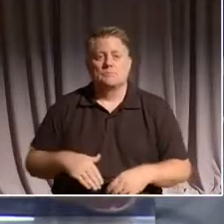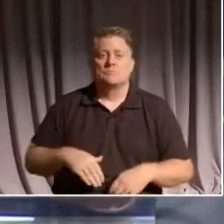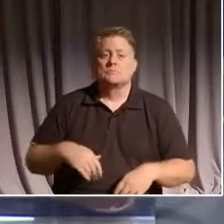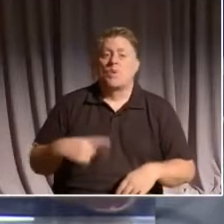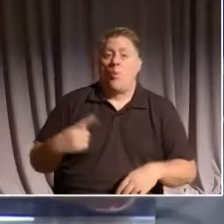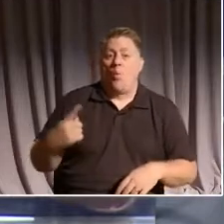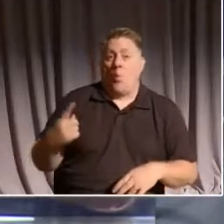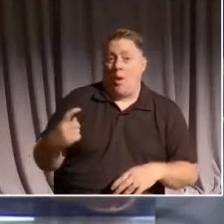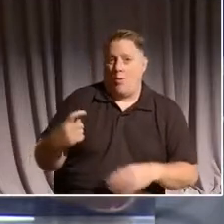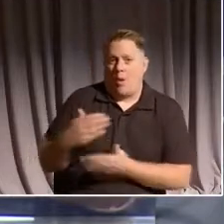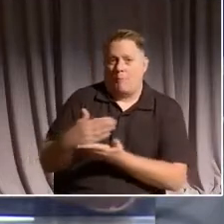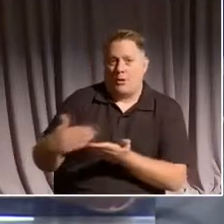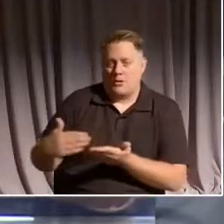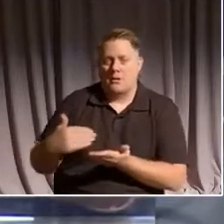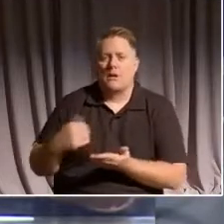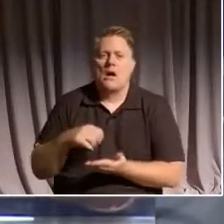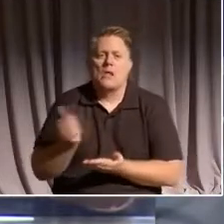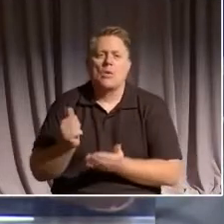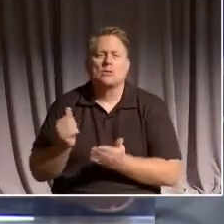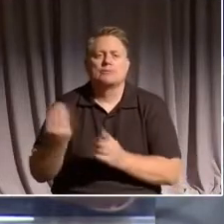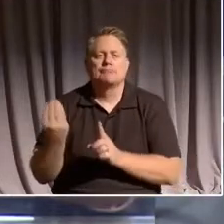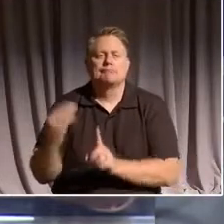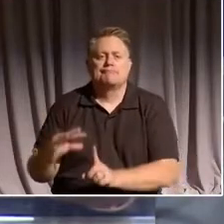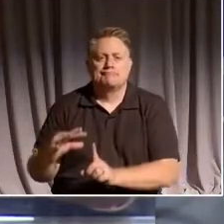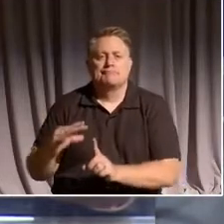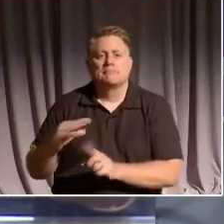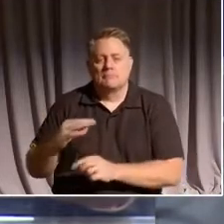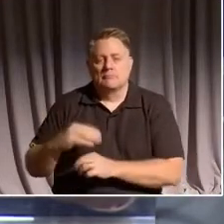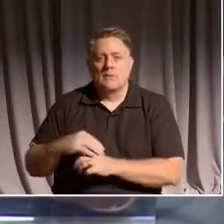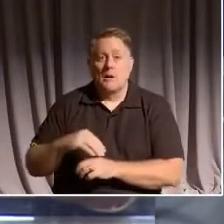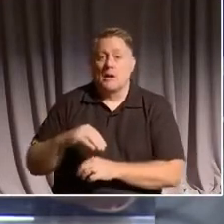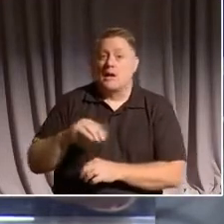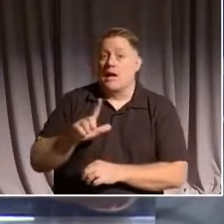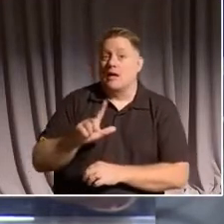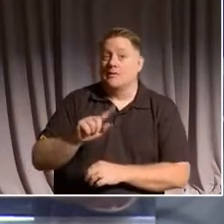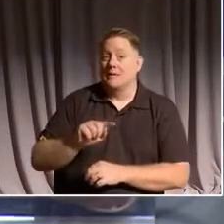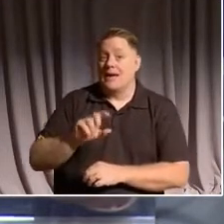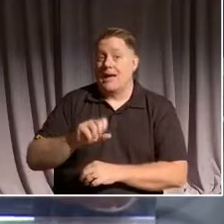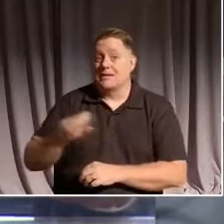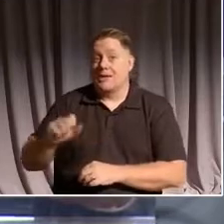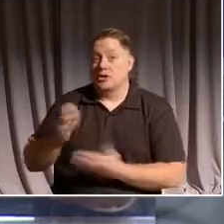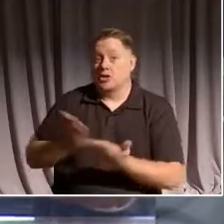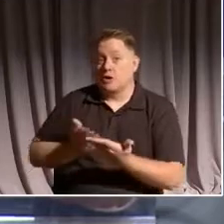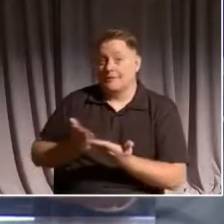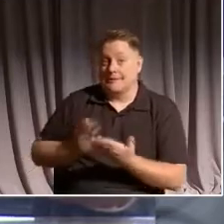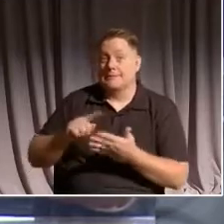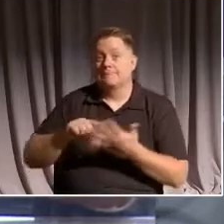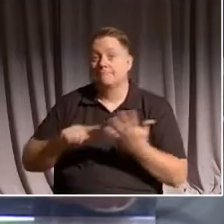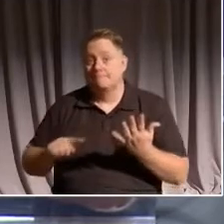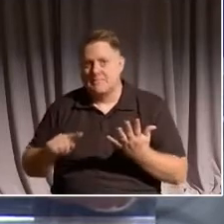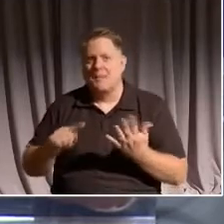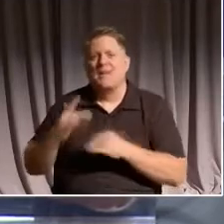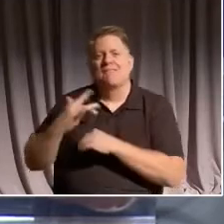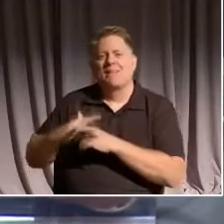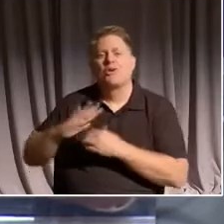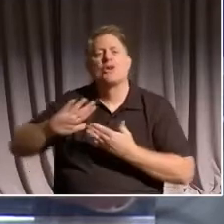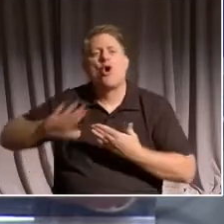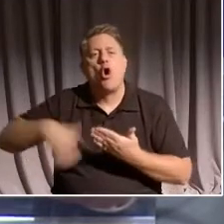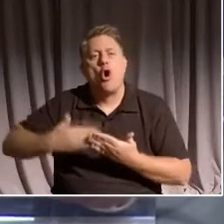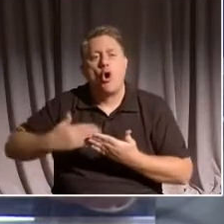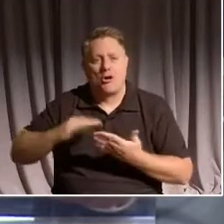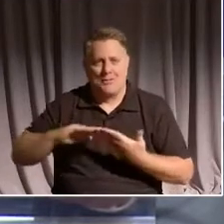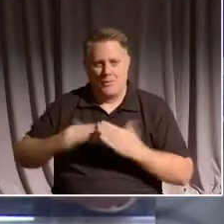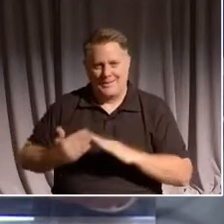on top. The other thing that I wanted to highlight is just that these different LTSS services be available in all of our